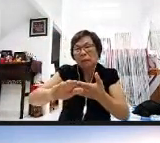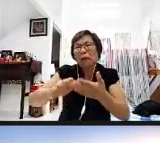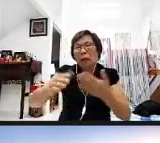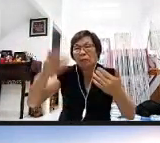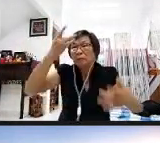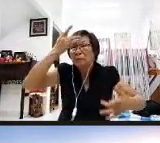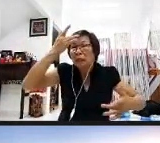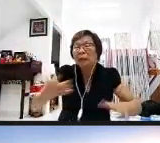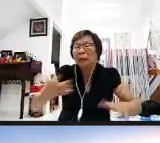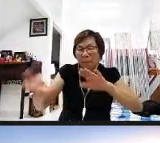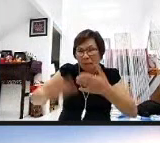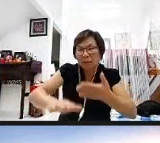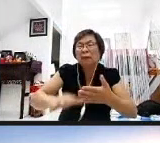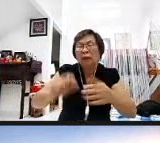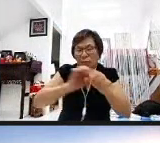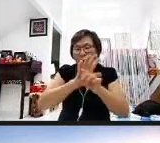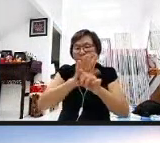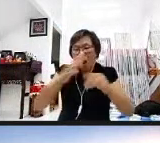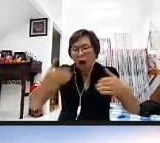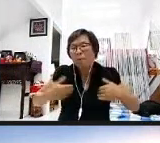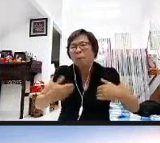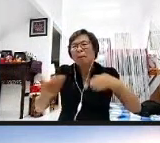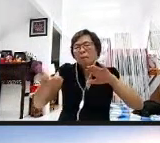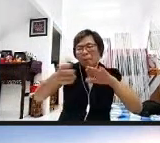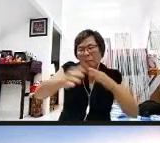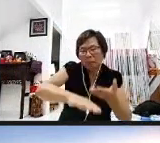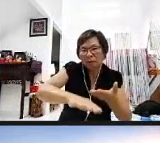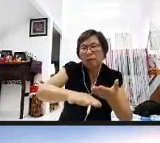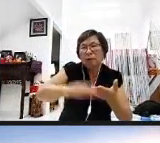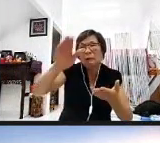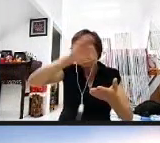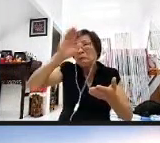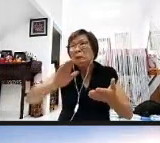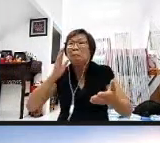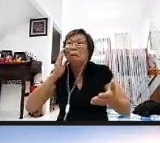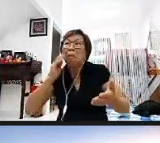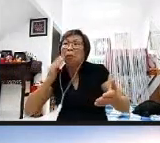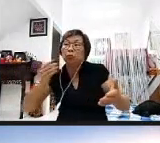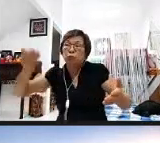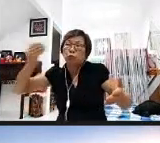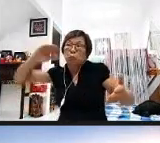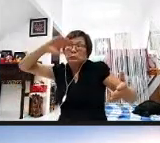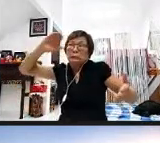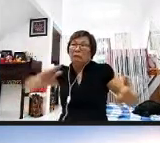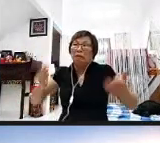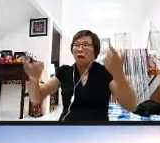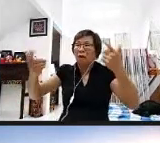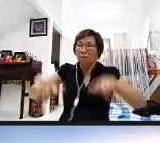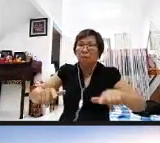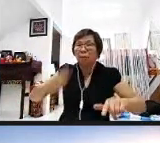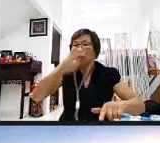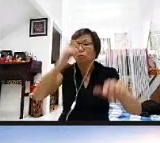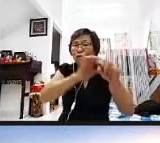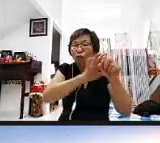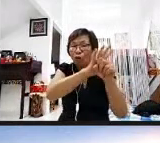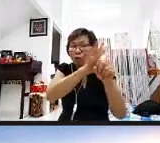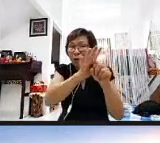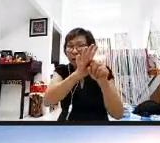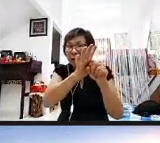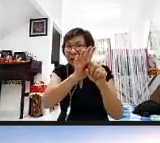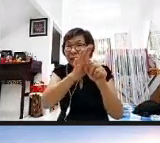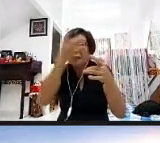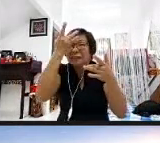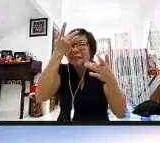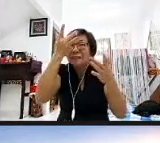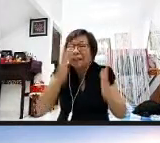COVID-19. And this kind of loss was something we have never experienced before, because for the COVID-19 patient